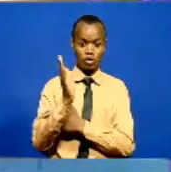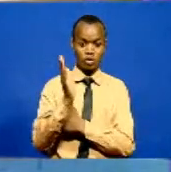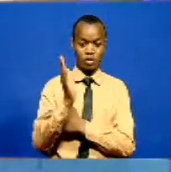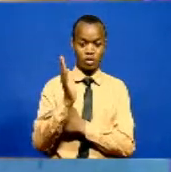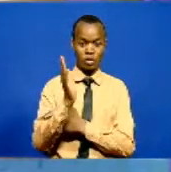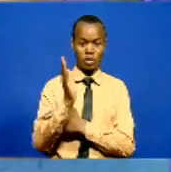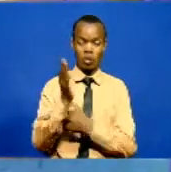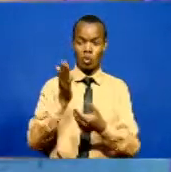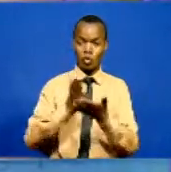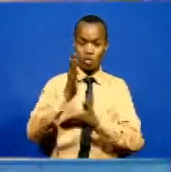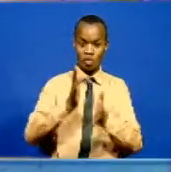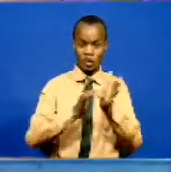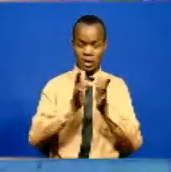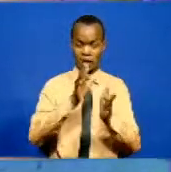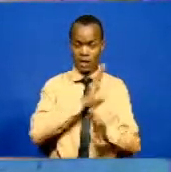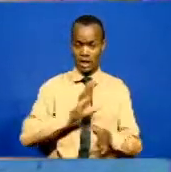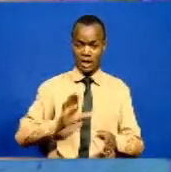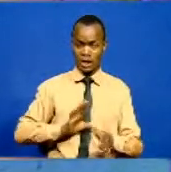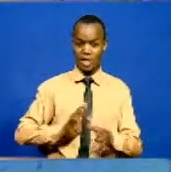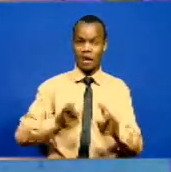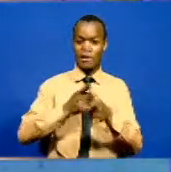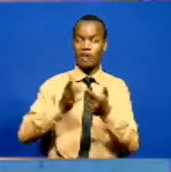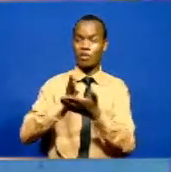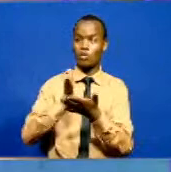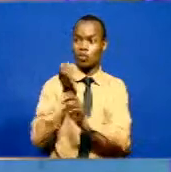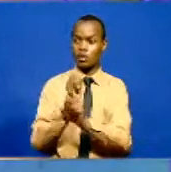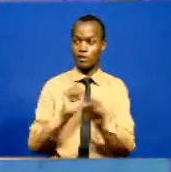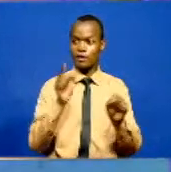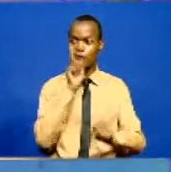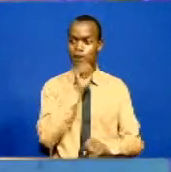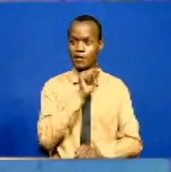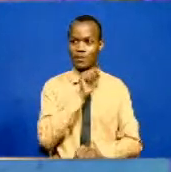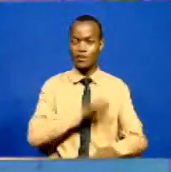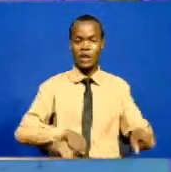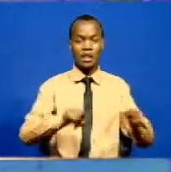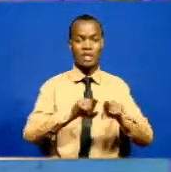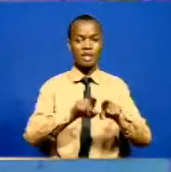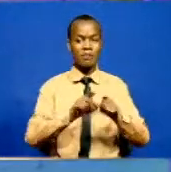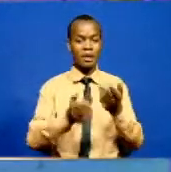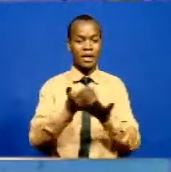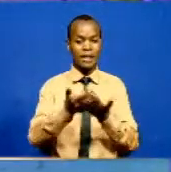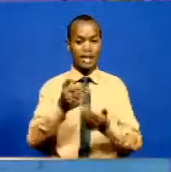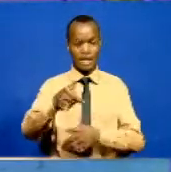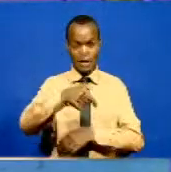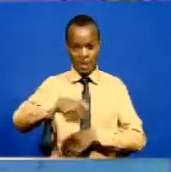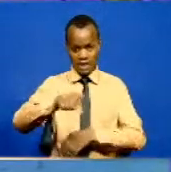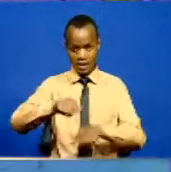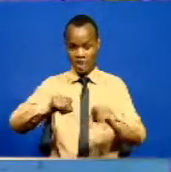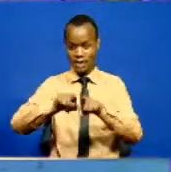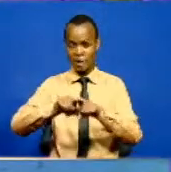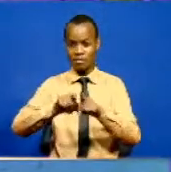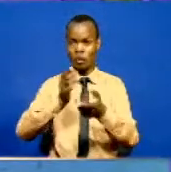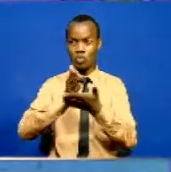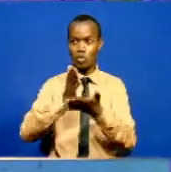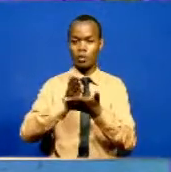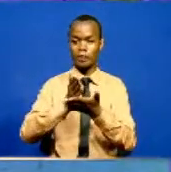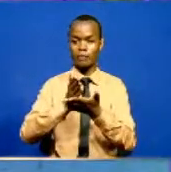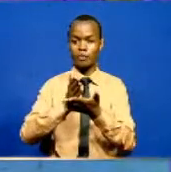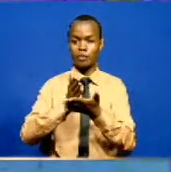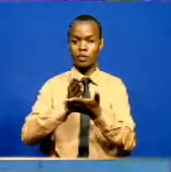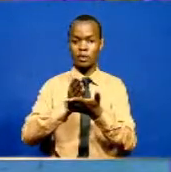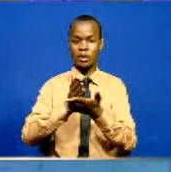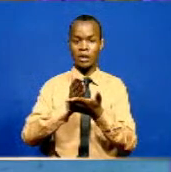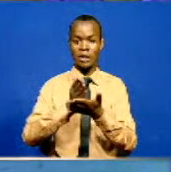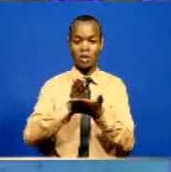Jesus Christ. For by grace you have been saved, and raised us up together, and made us sit together in the heavenly places